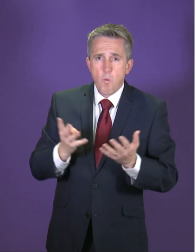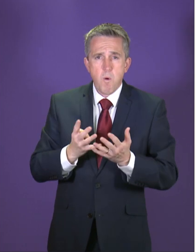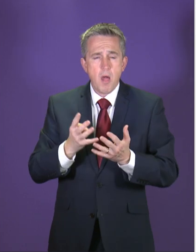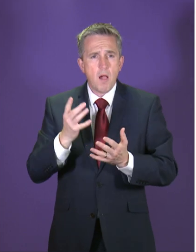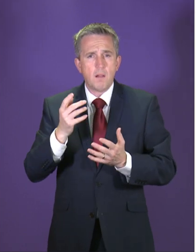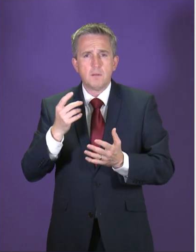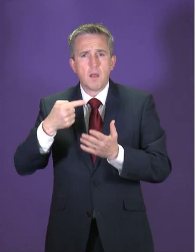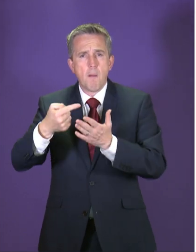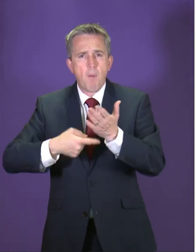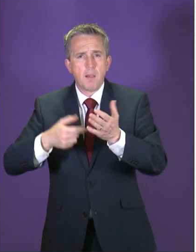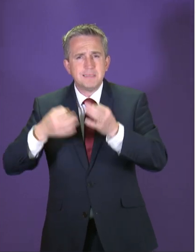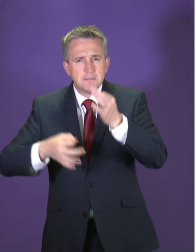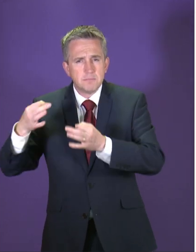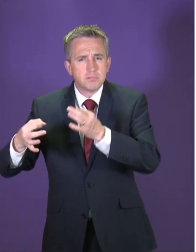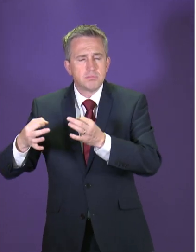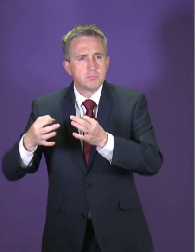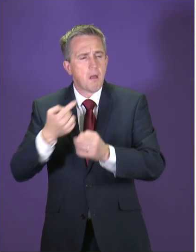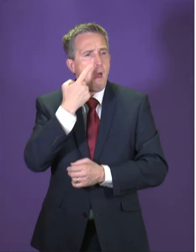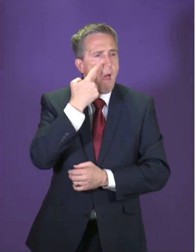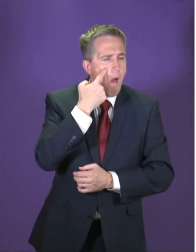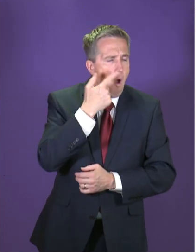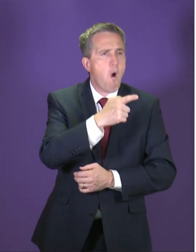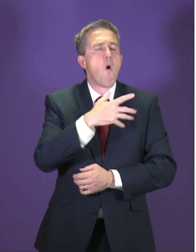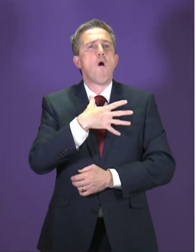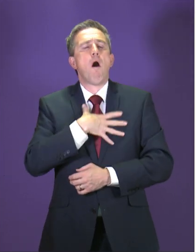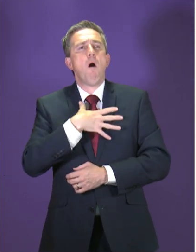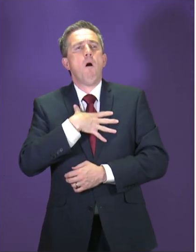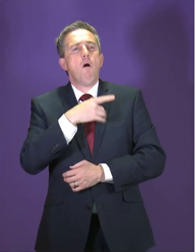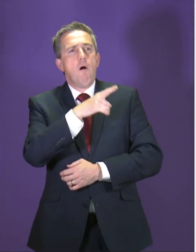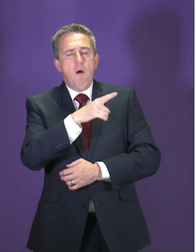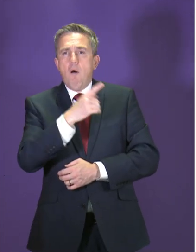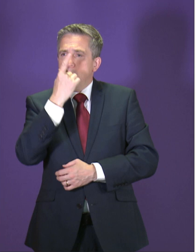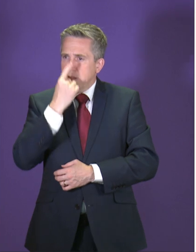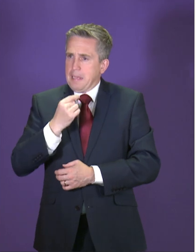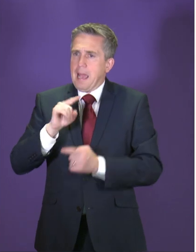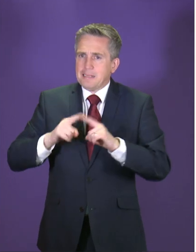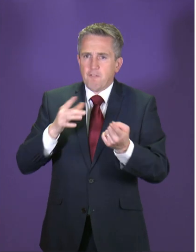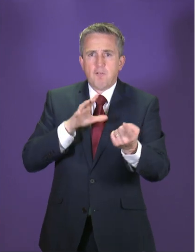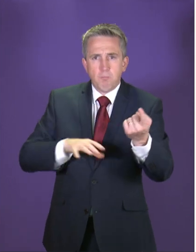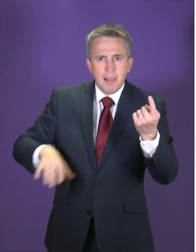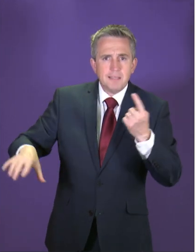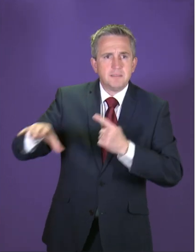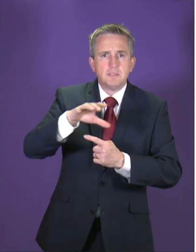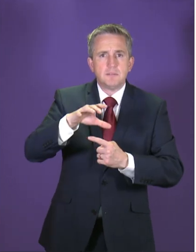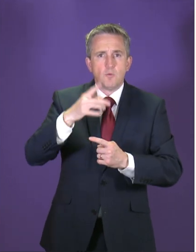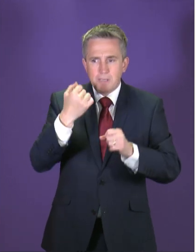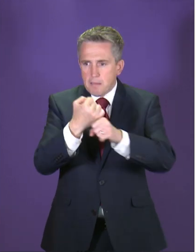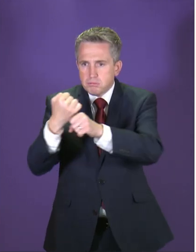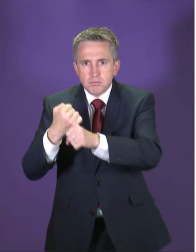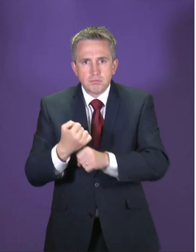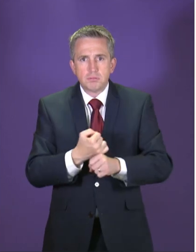globe started to imagine that various pieces of spent infrastructure, whether they be